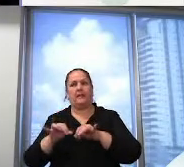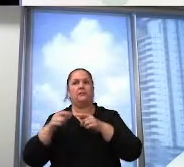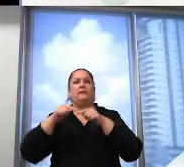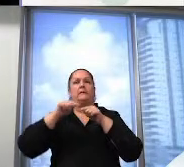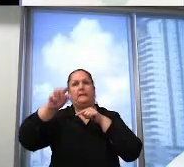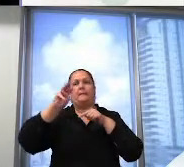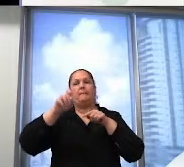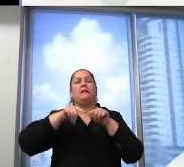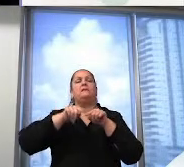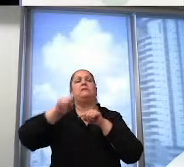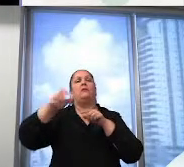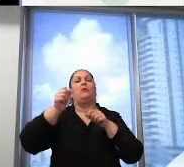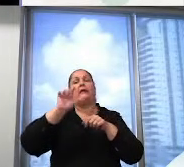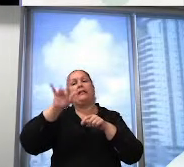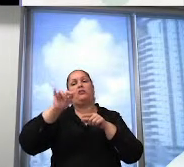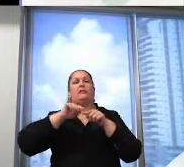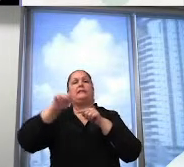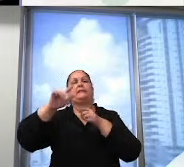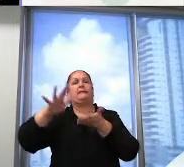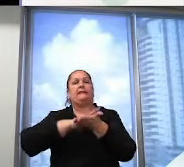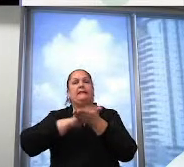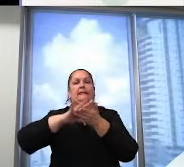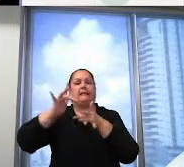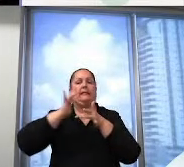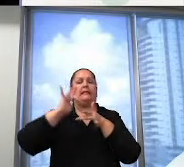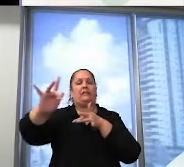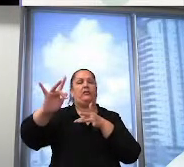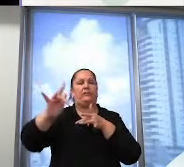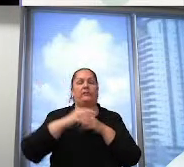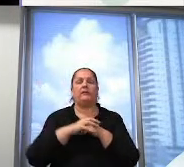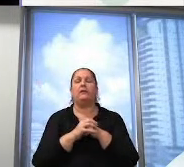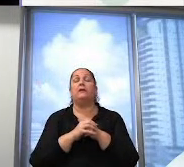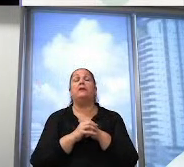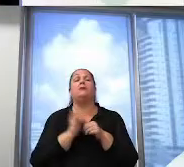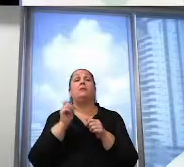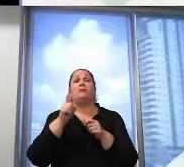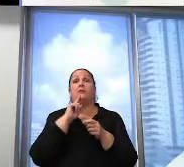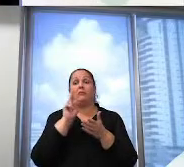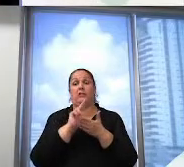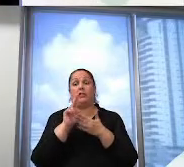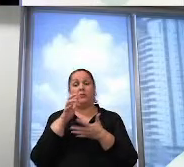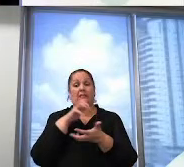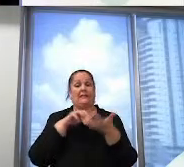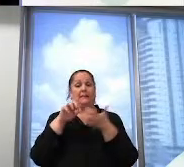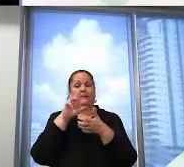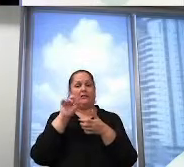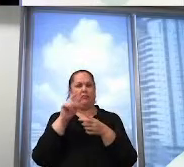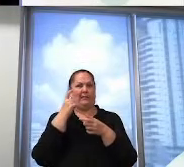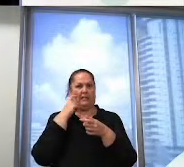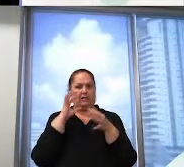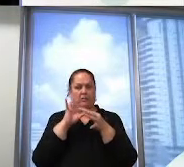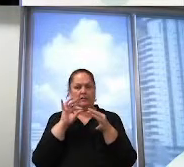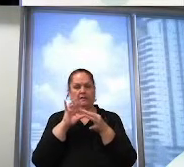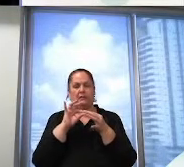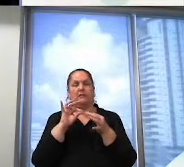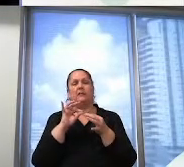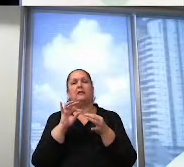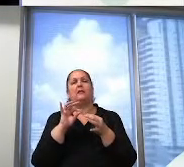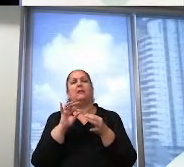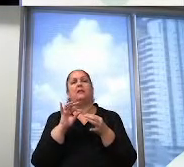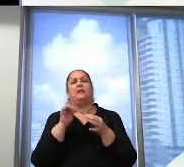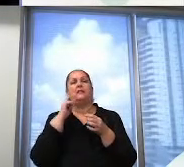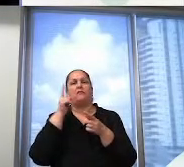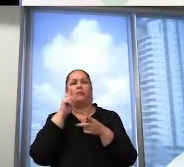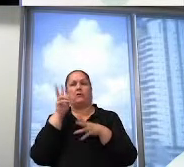and that is the miles cleared or acres cleared. And where we really use that blended rate that I talked about, again, is